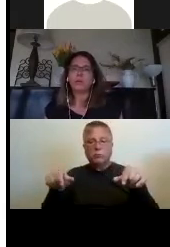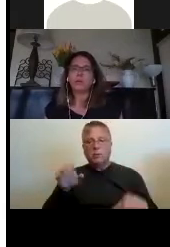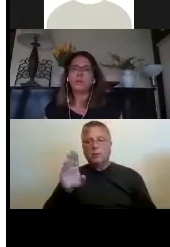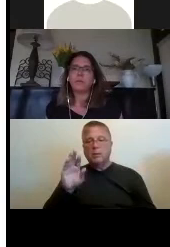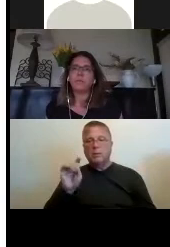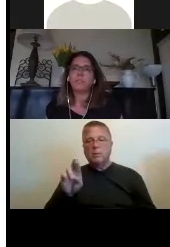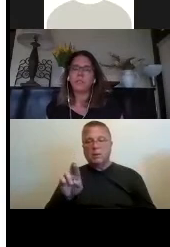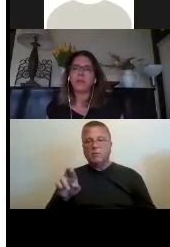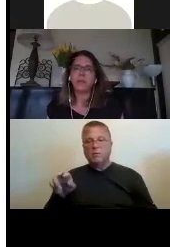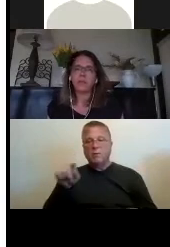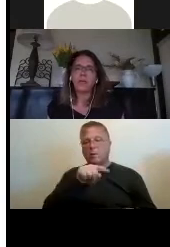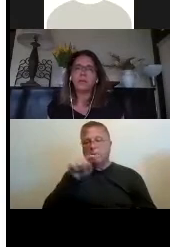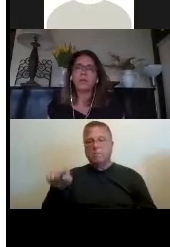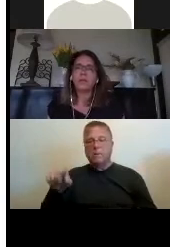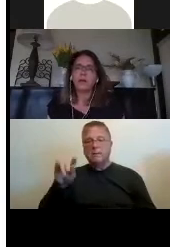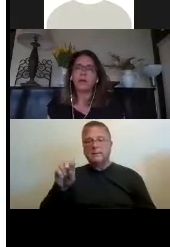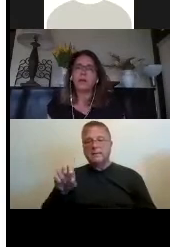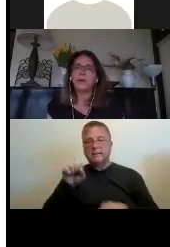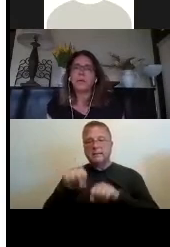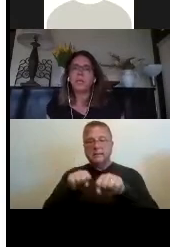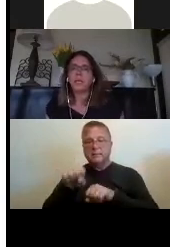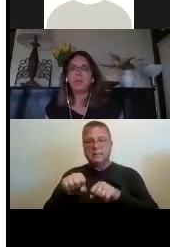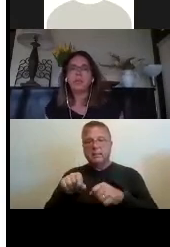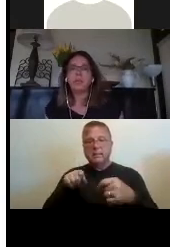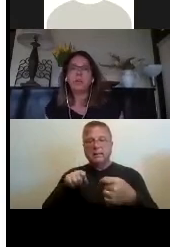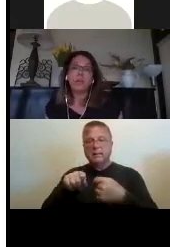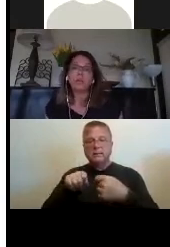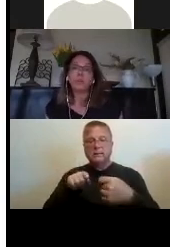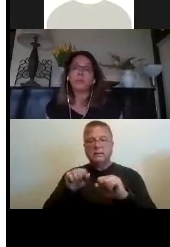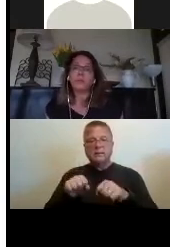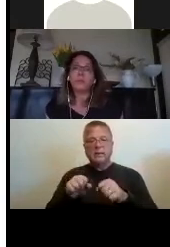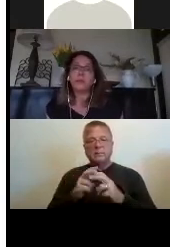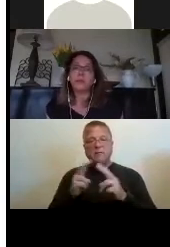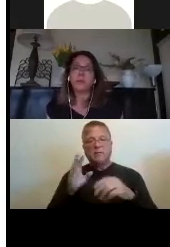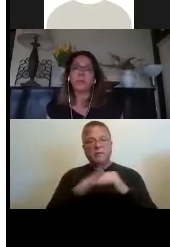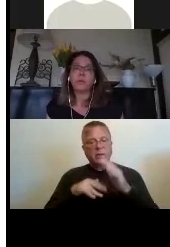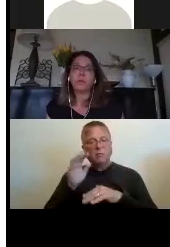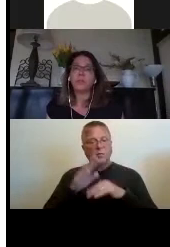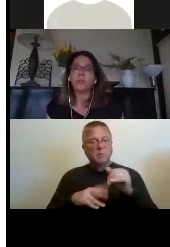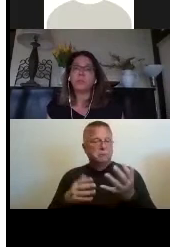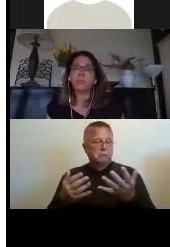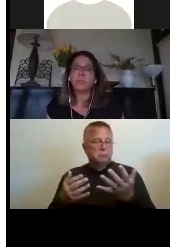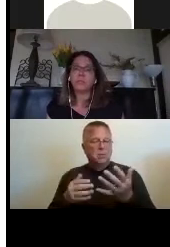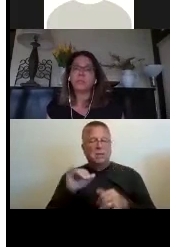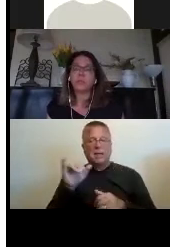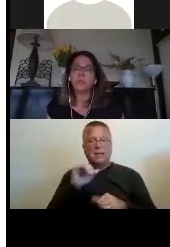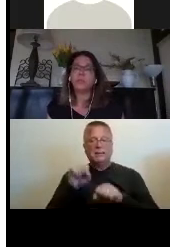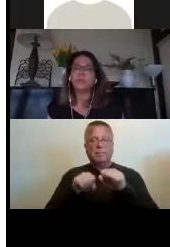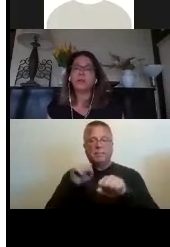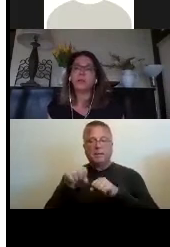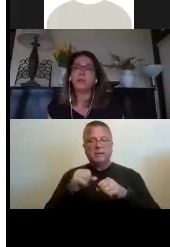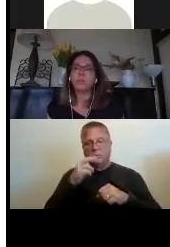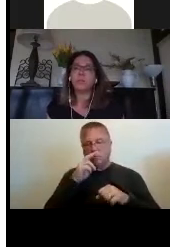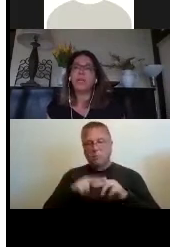either side of that. It can be very comfortable as a bicycling